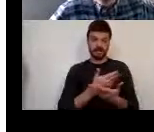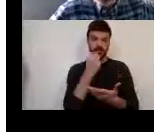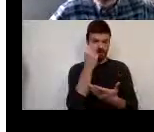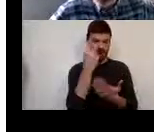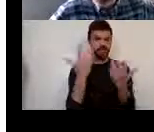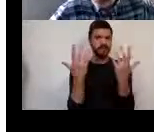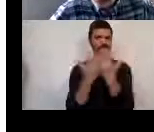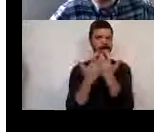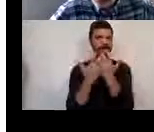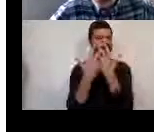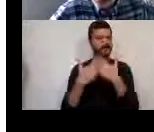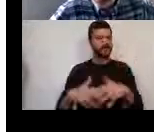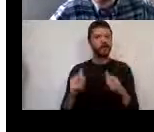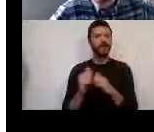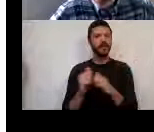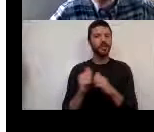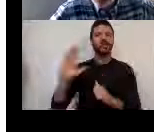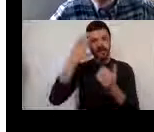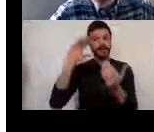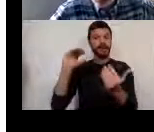those expectations for their practices.